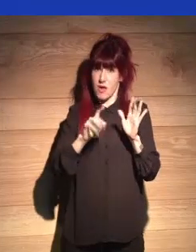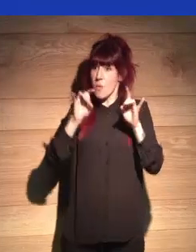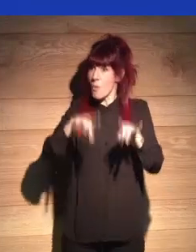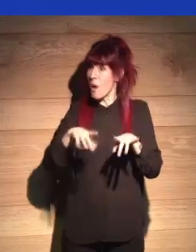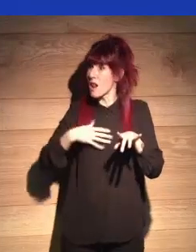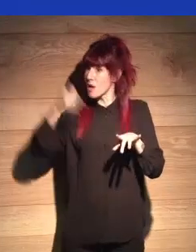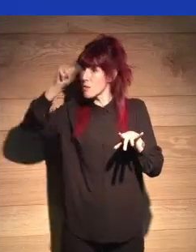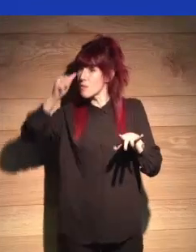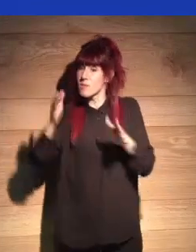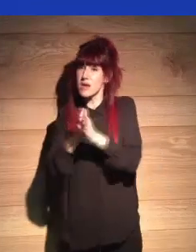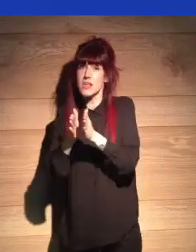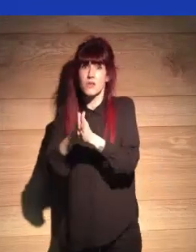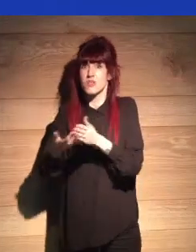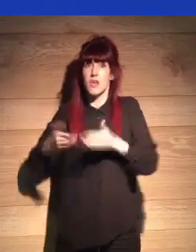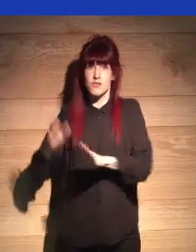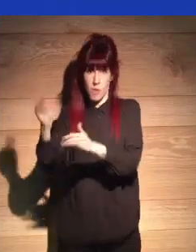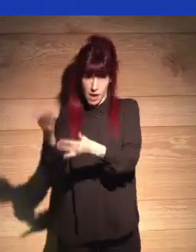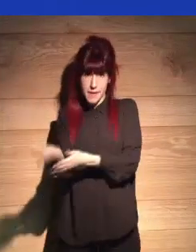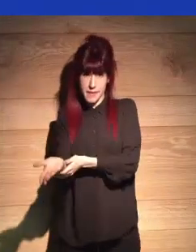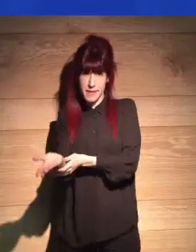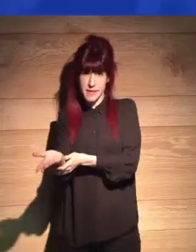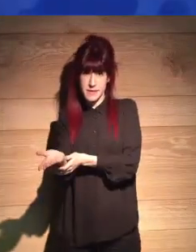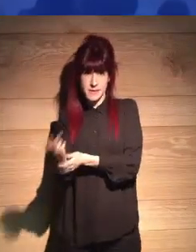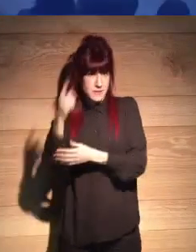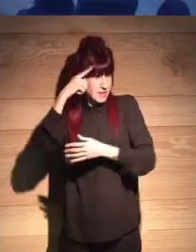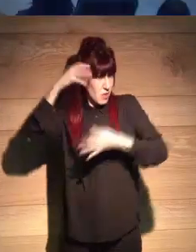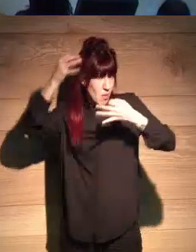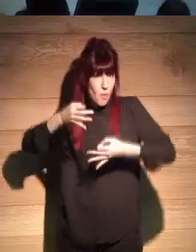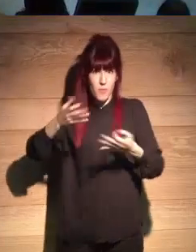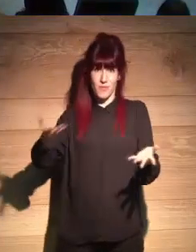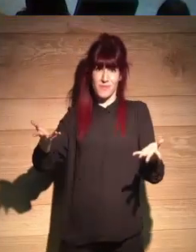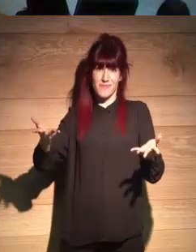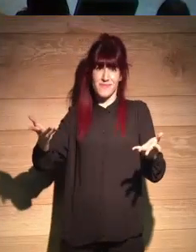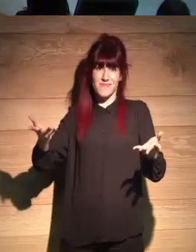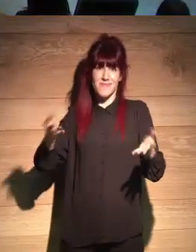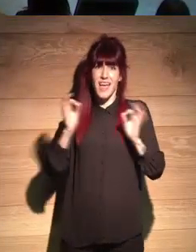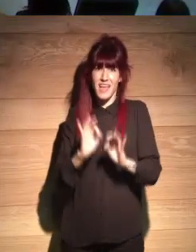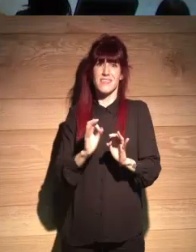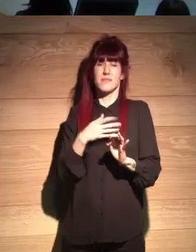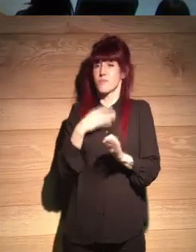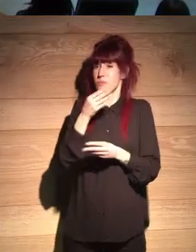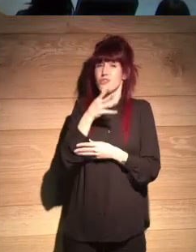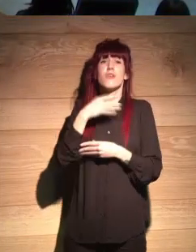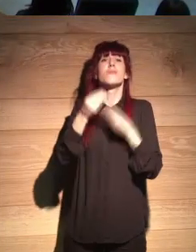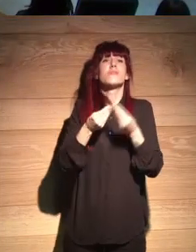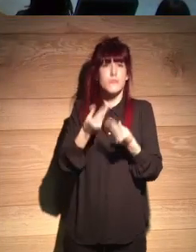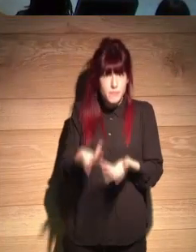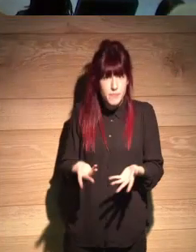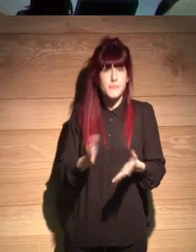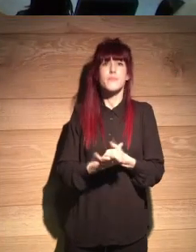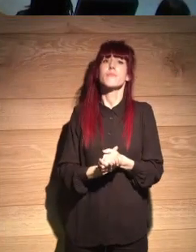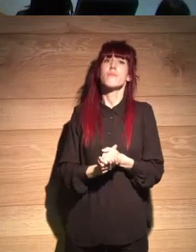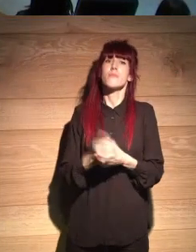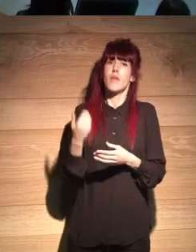colleagues that are not having any children. This is common sense. That's what we have done.